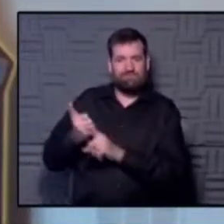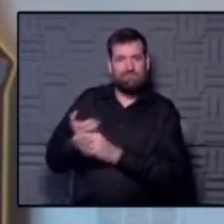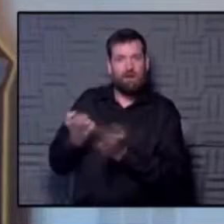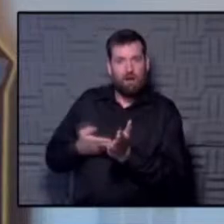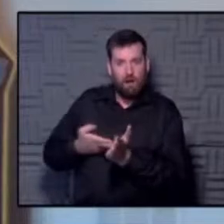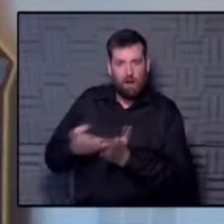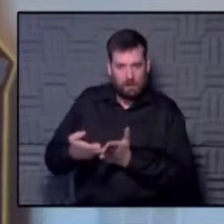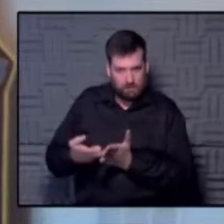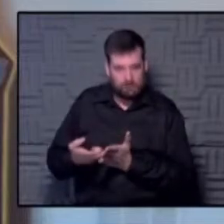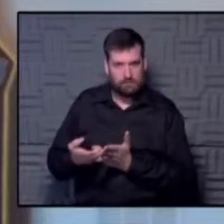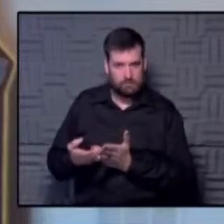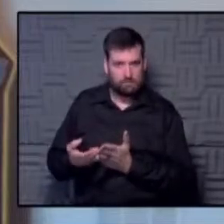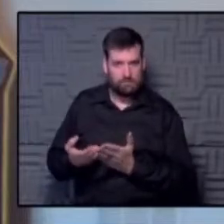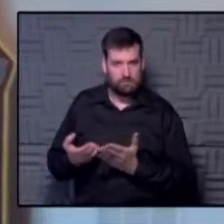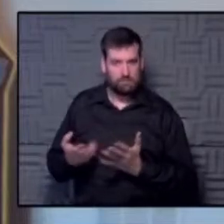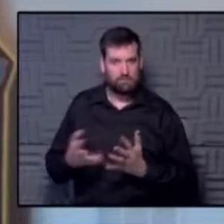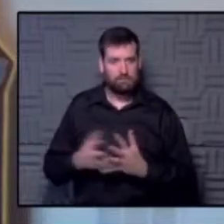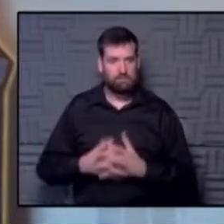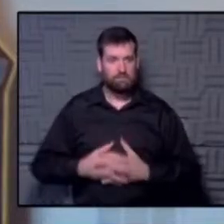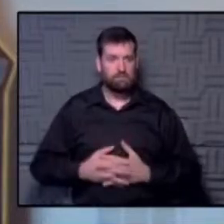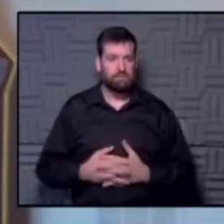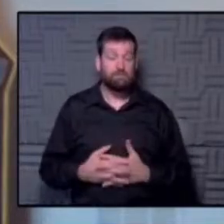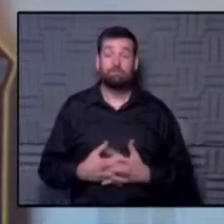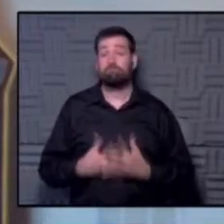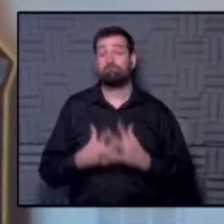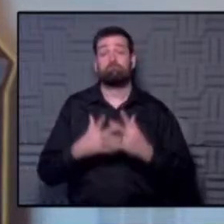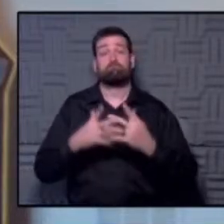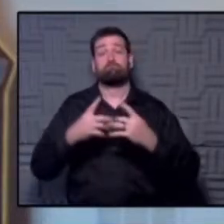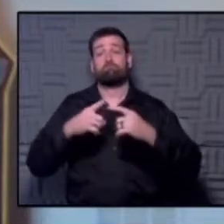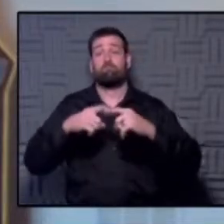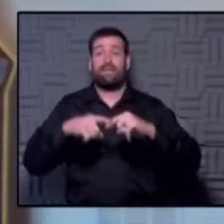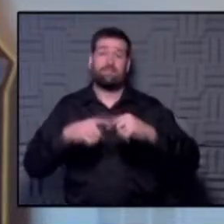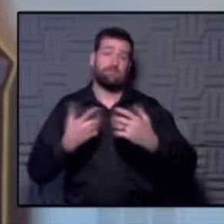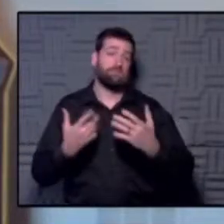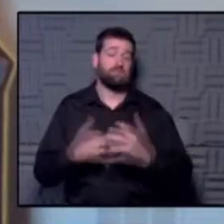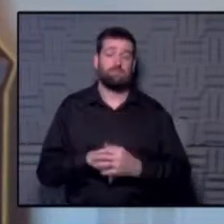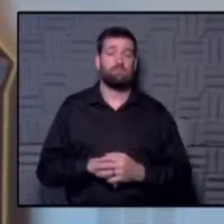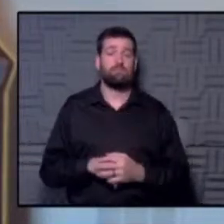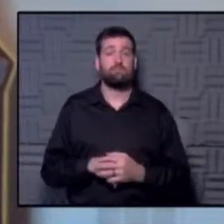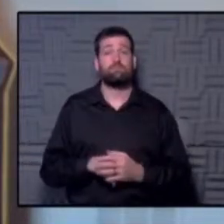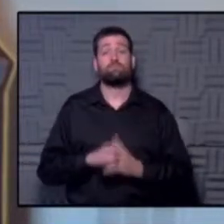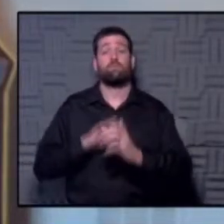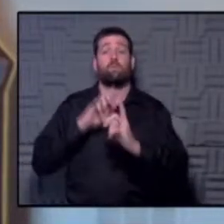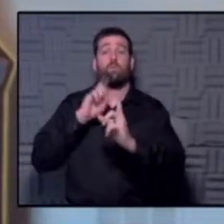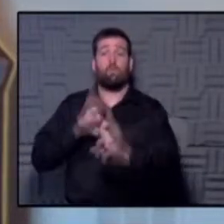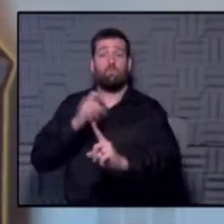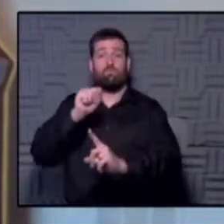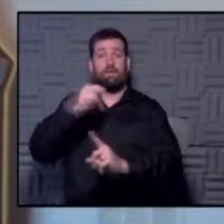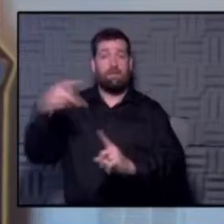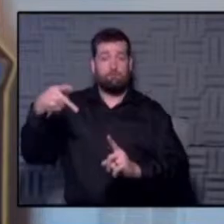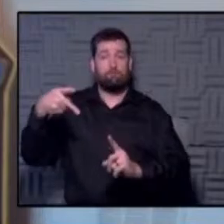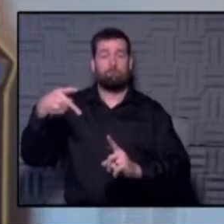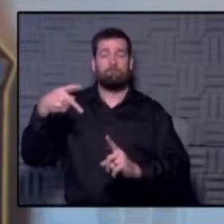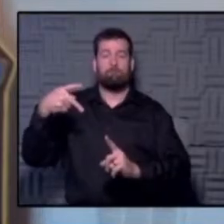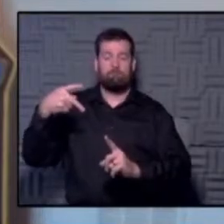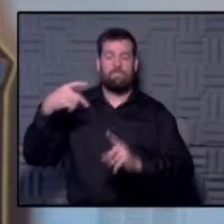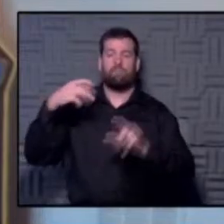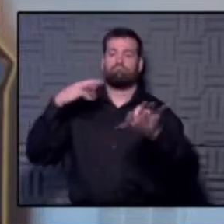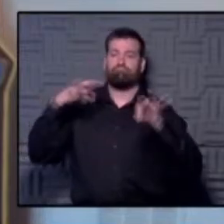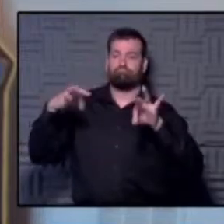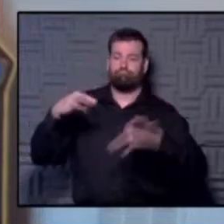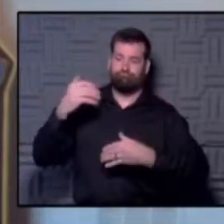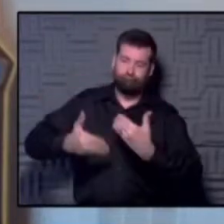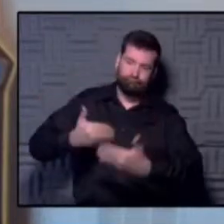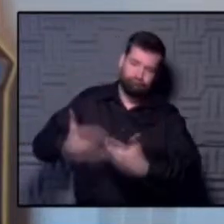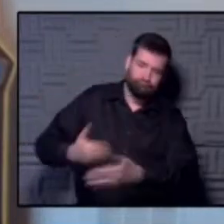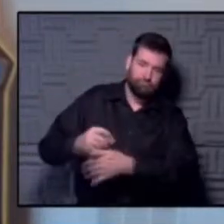I think that it depends. But the goal of the app is to walk people through the questions,